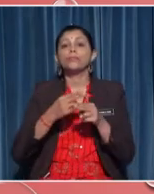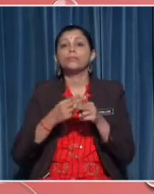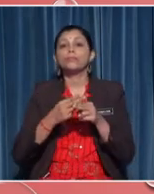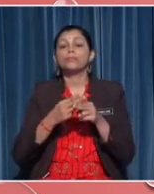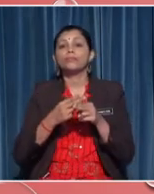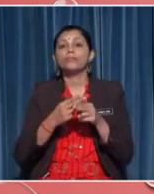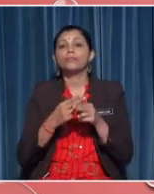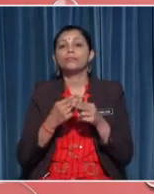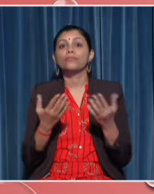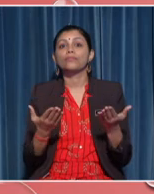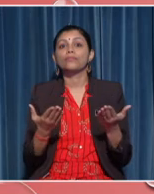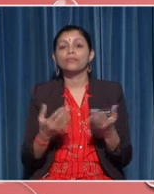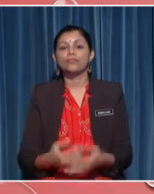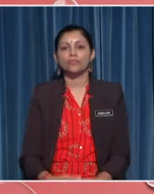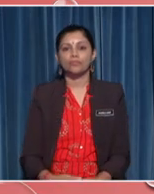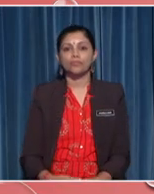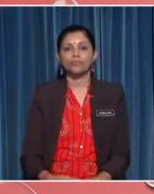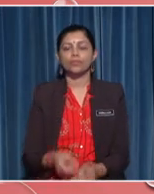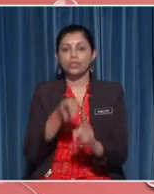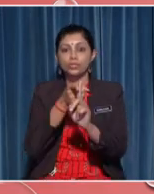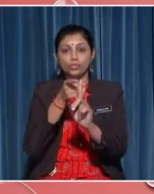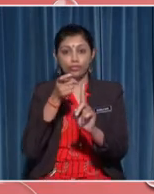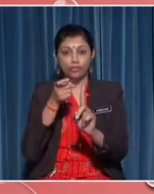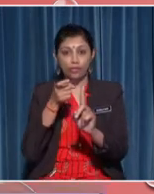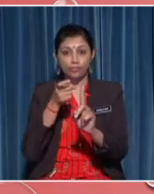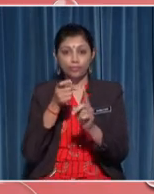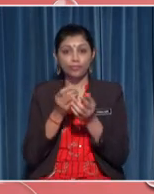Yes, the currency belongs to